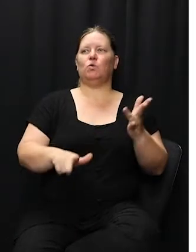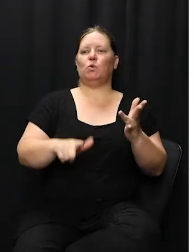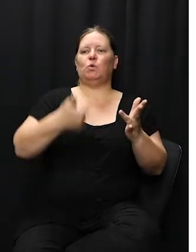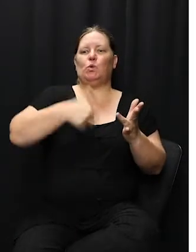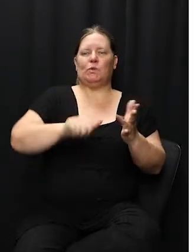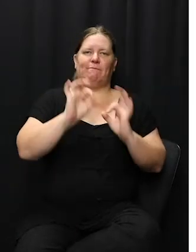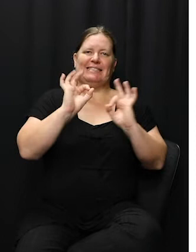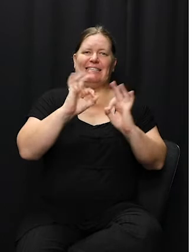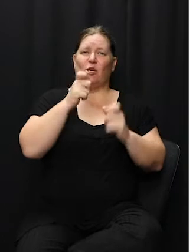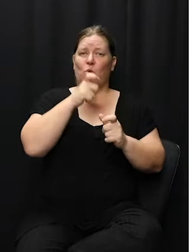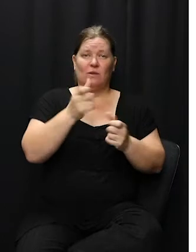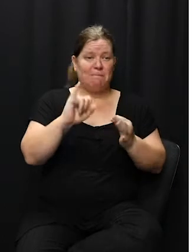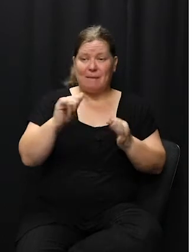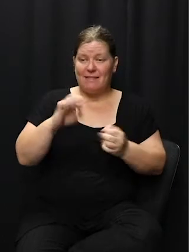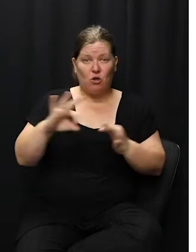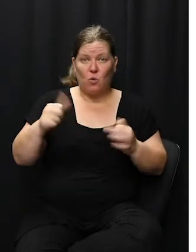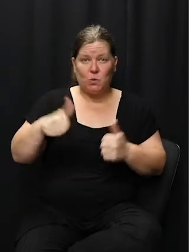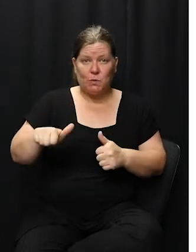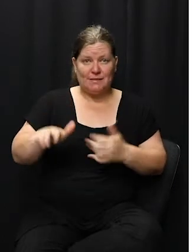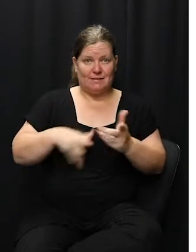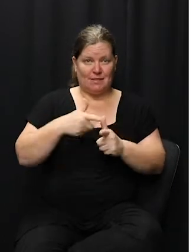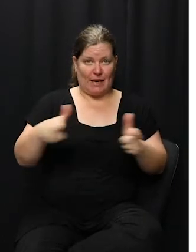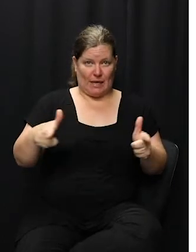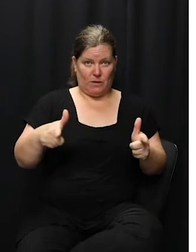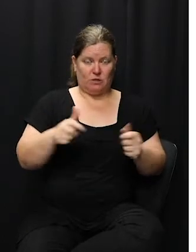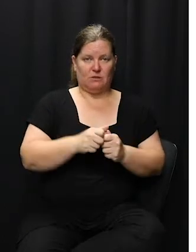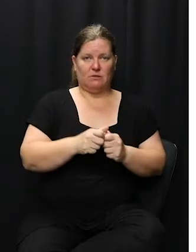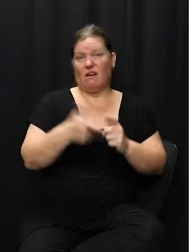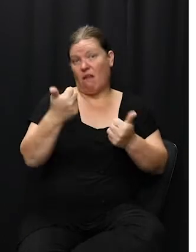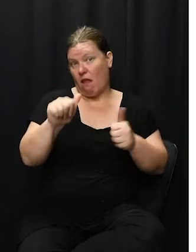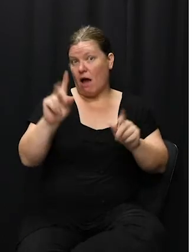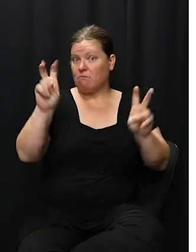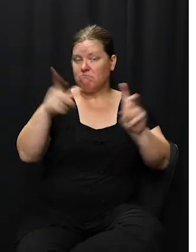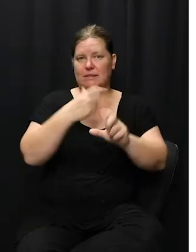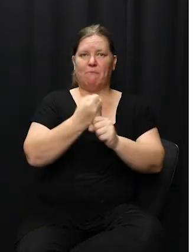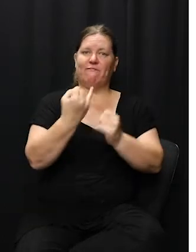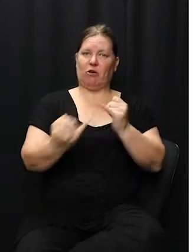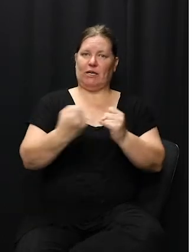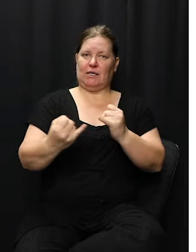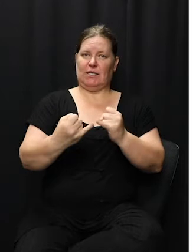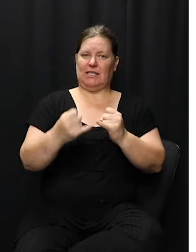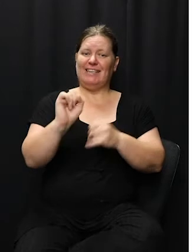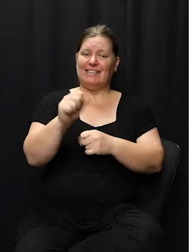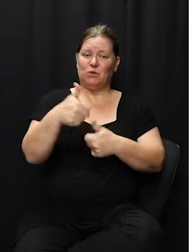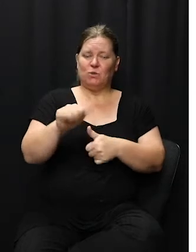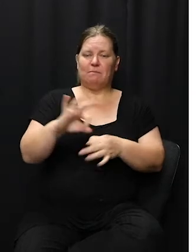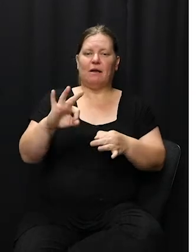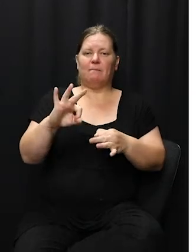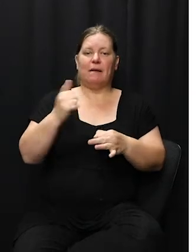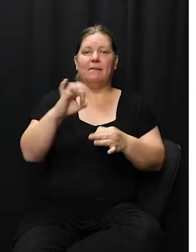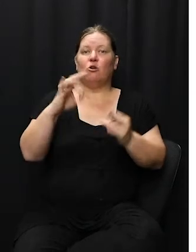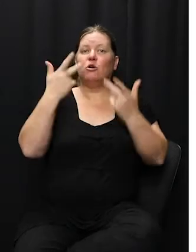you get some particular word, it's not going to be used the same way. Like, for example, the sign very, which I talked about. Yeah, there